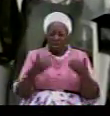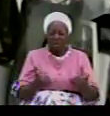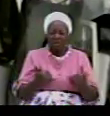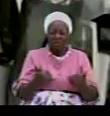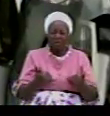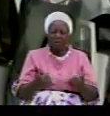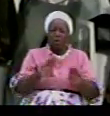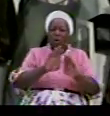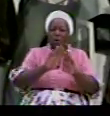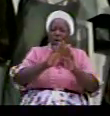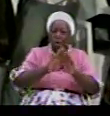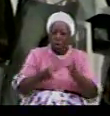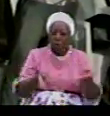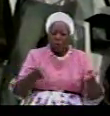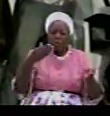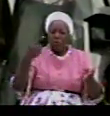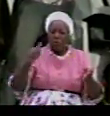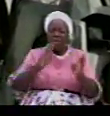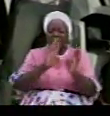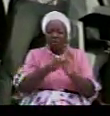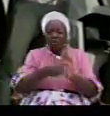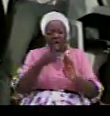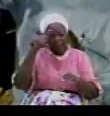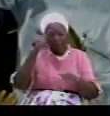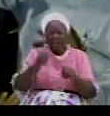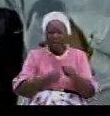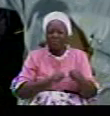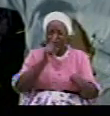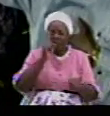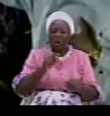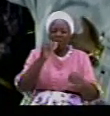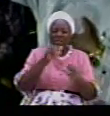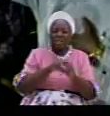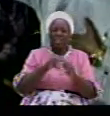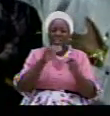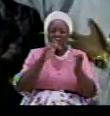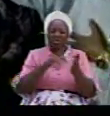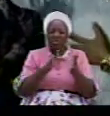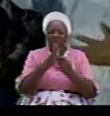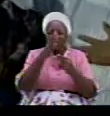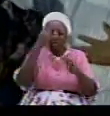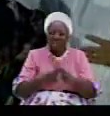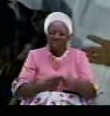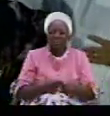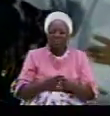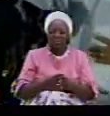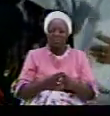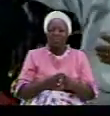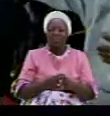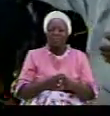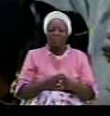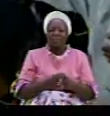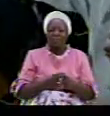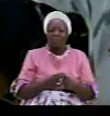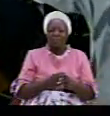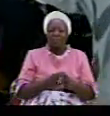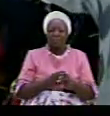Open the door for everyone in Jesus' name.